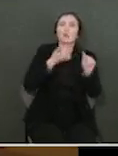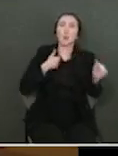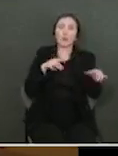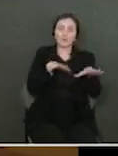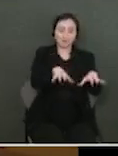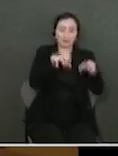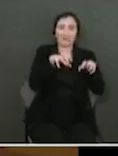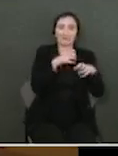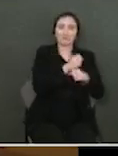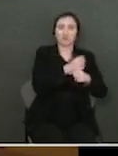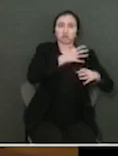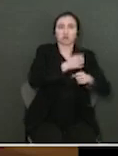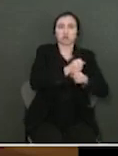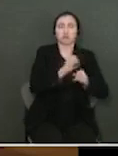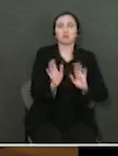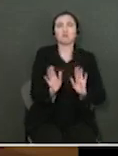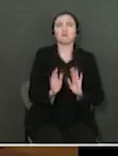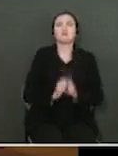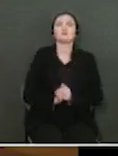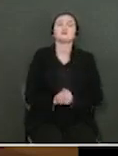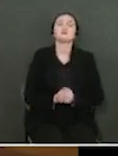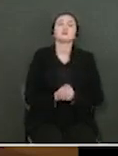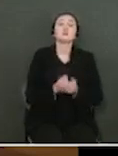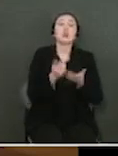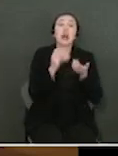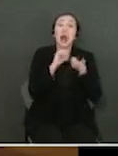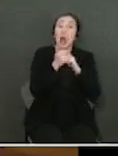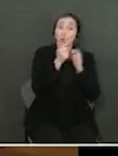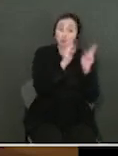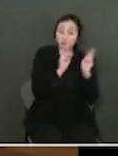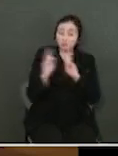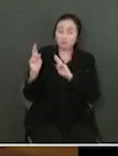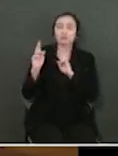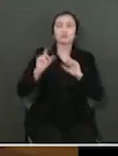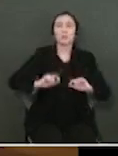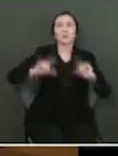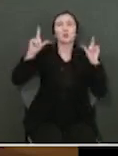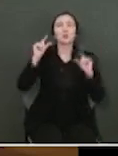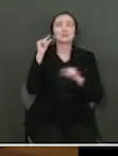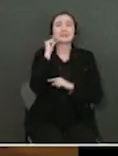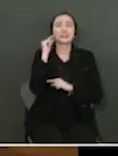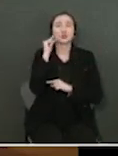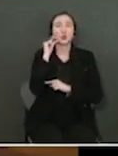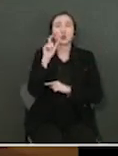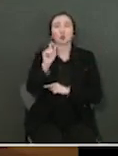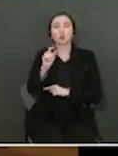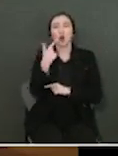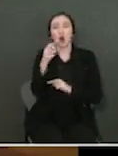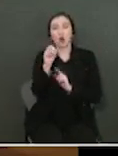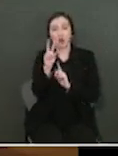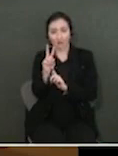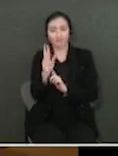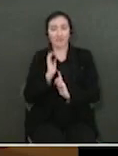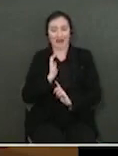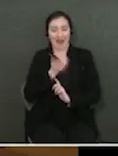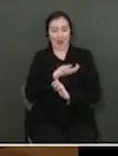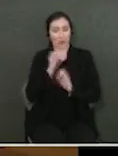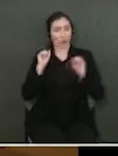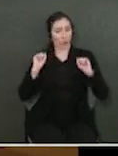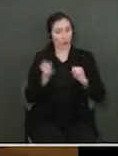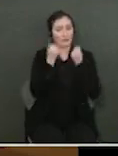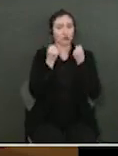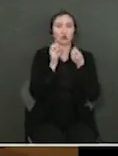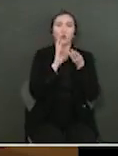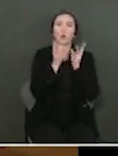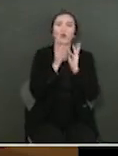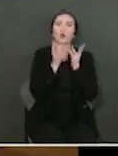how to get prepared by visiting sanantonio.gov and downloading our winter weather preparedness guide. It's available in both Spanish and